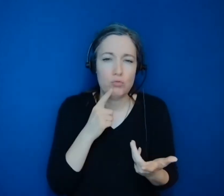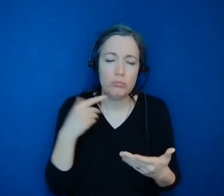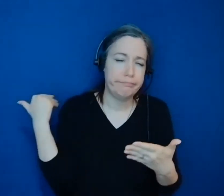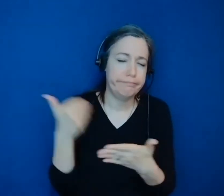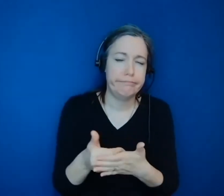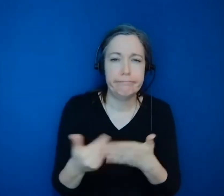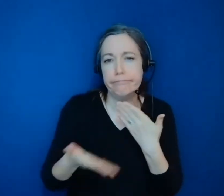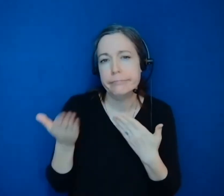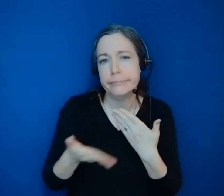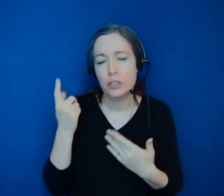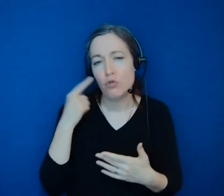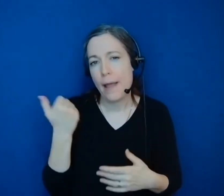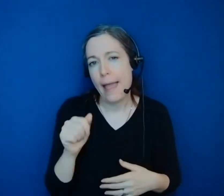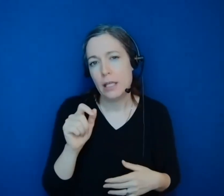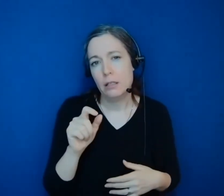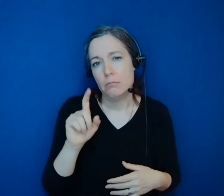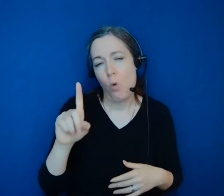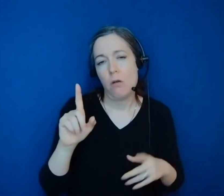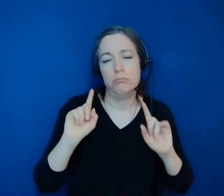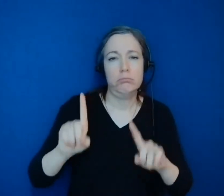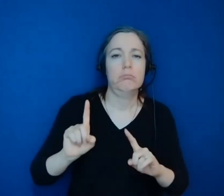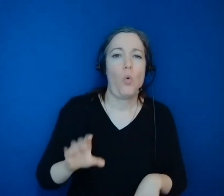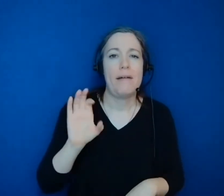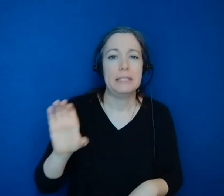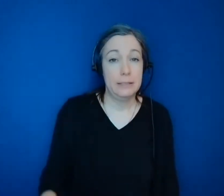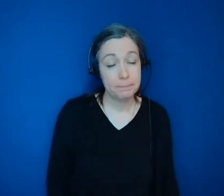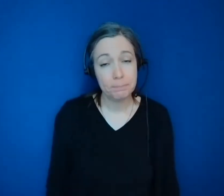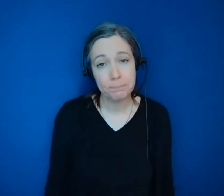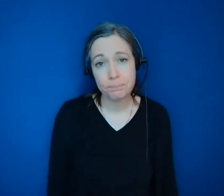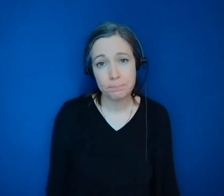easy for anyone to go in Frederick County.